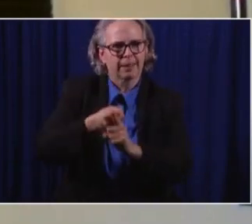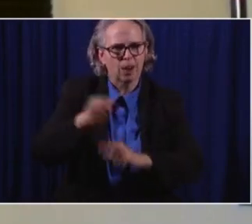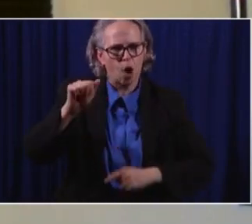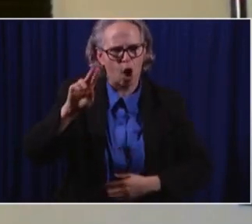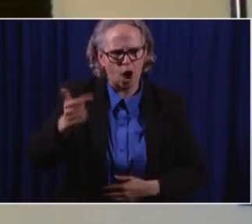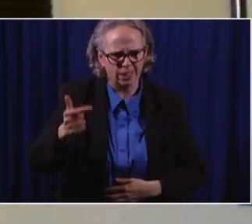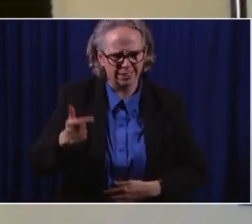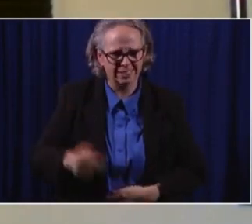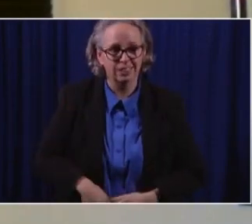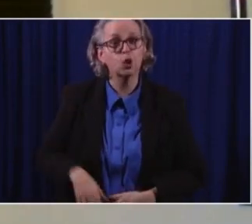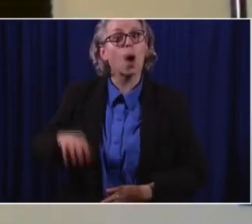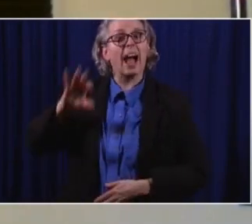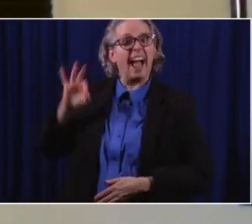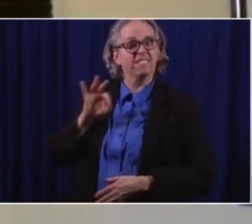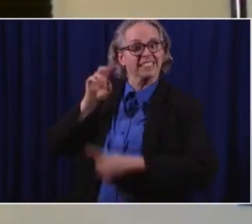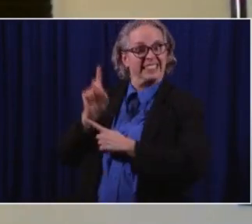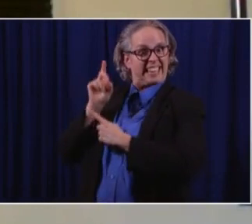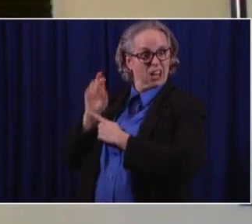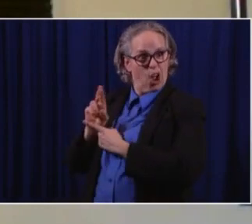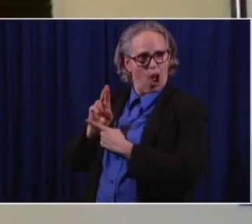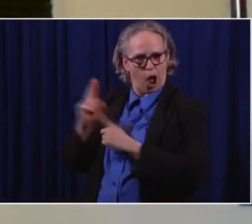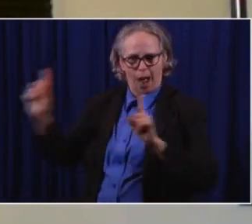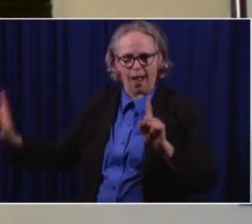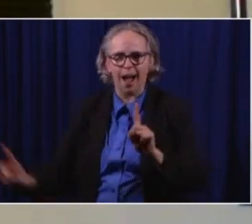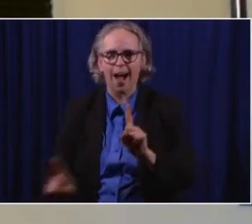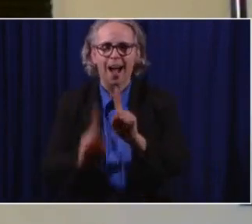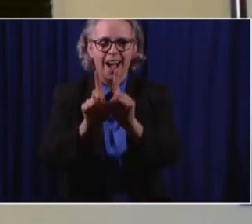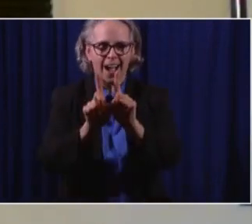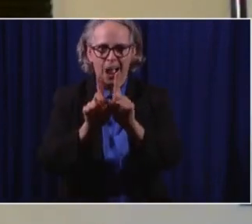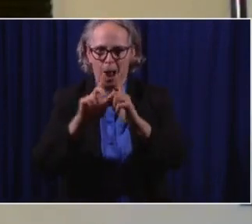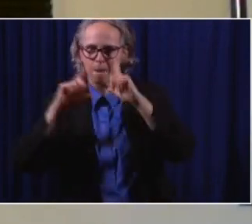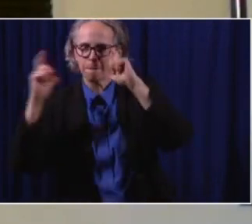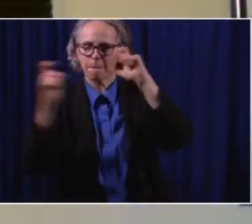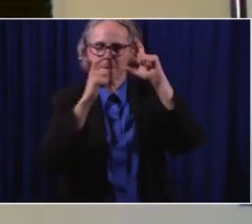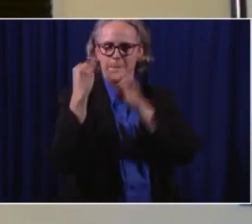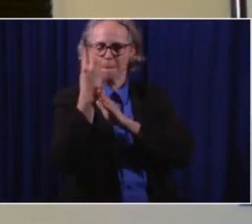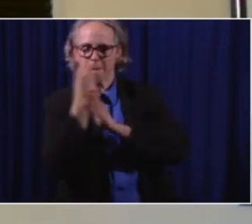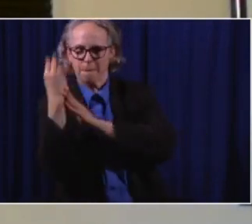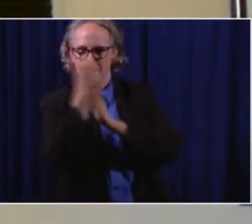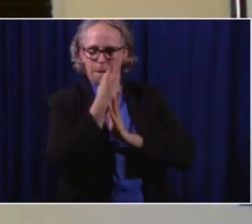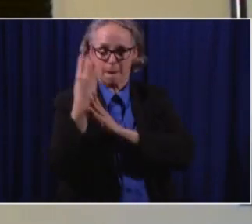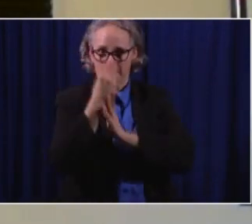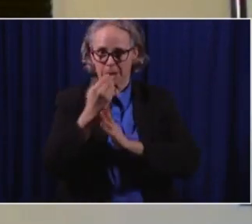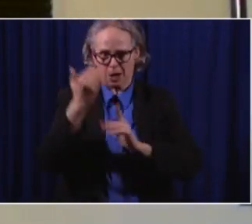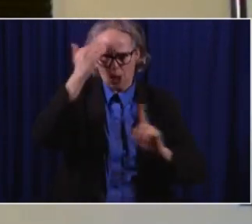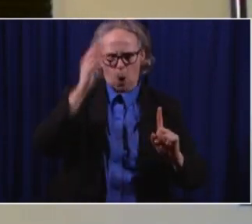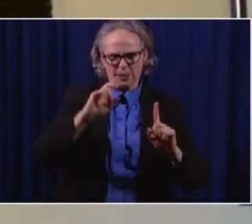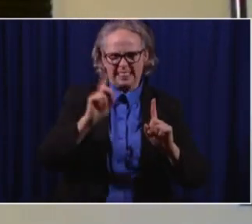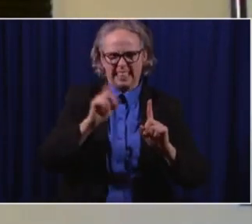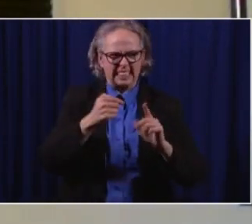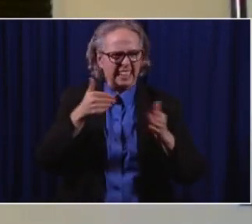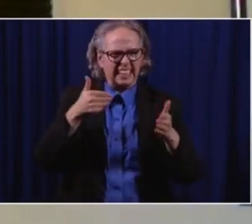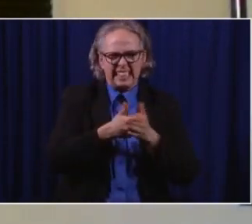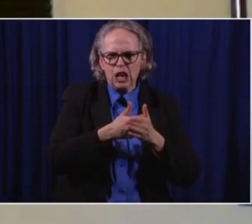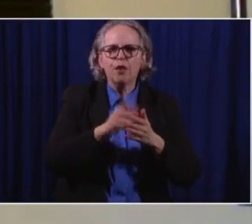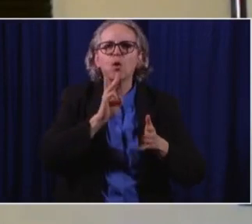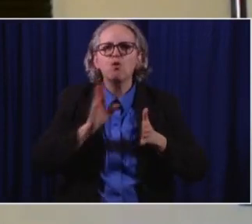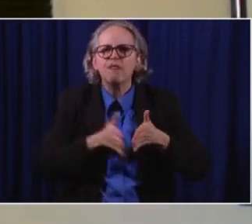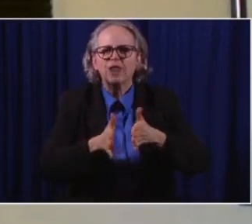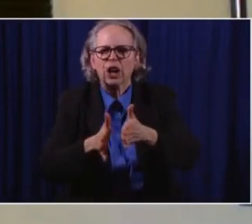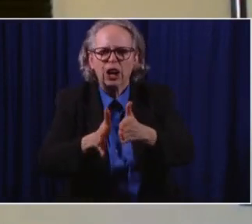and they started, if anybody's familiar with Dayton, they started down by the river on Monument Street and